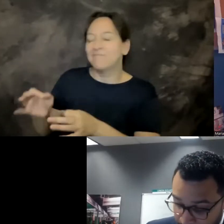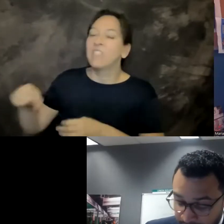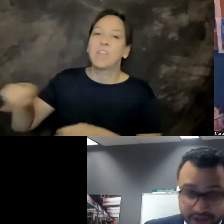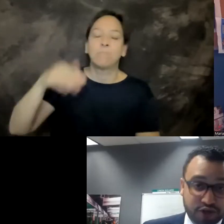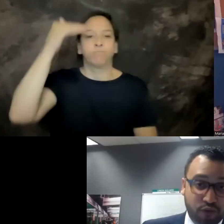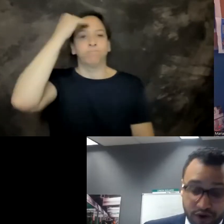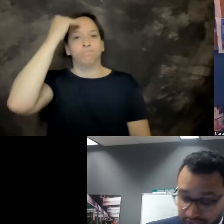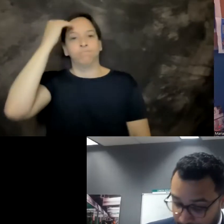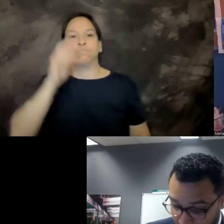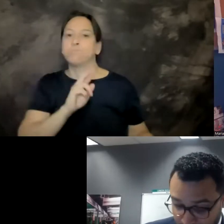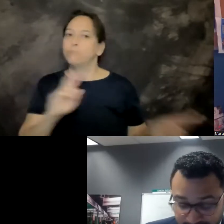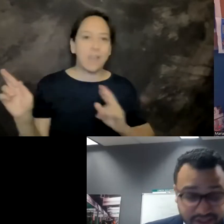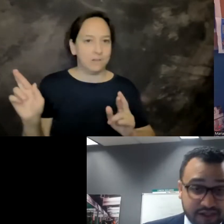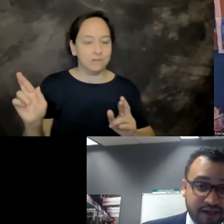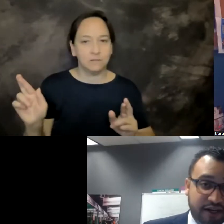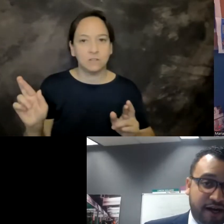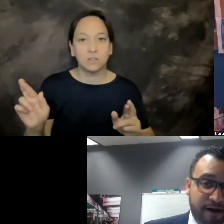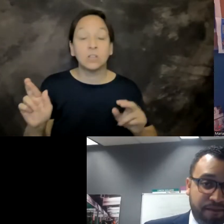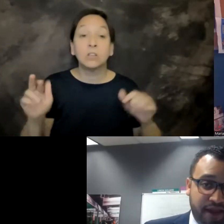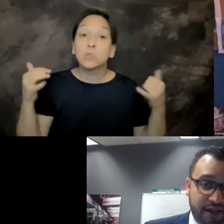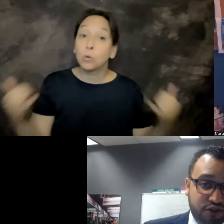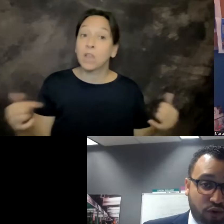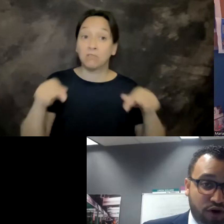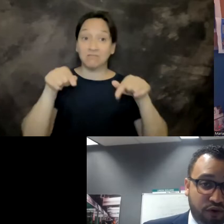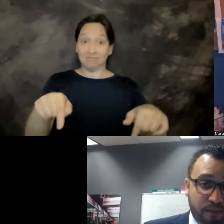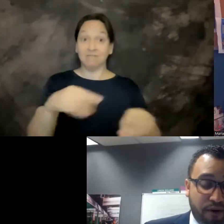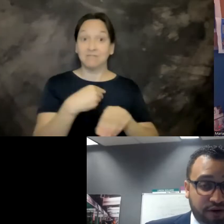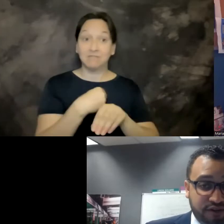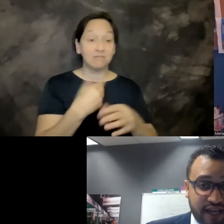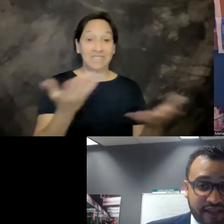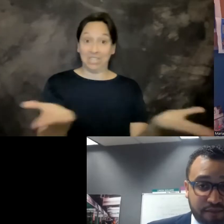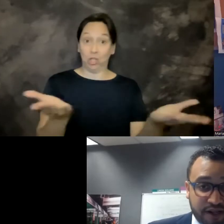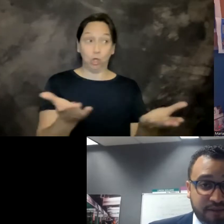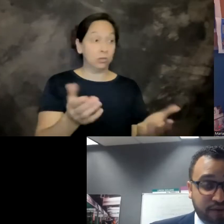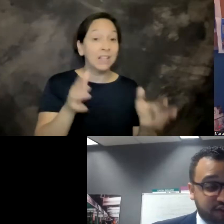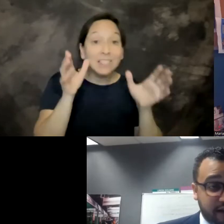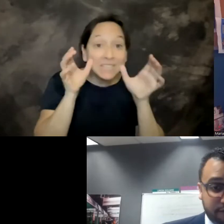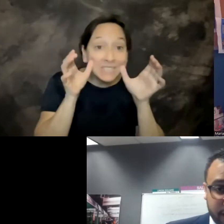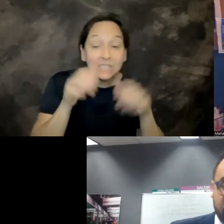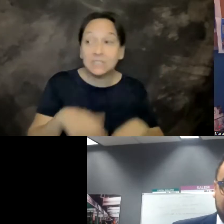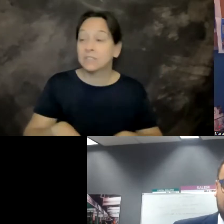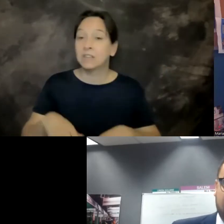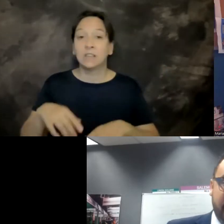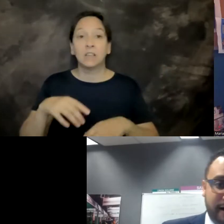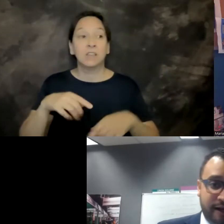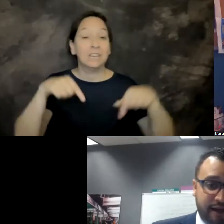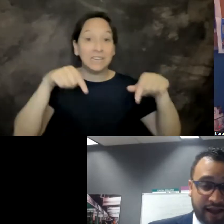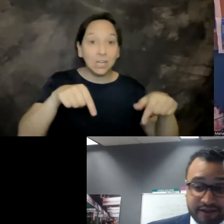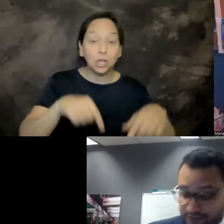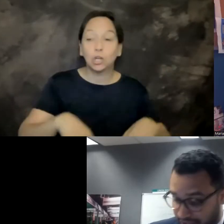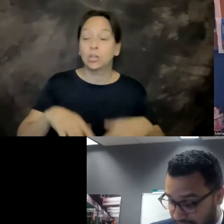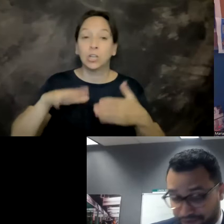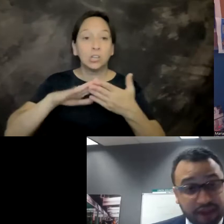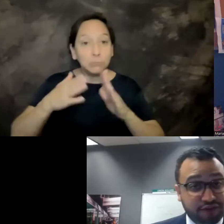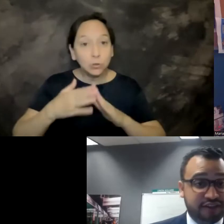work. And so we are going to be here to listen and to work with our partners at the municipal, state, and federal level.